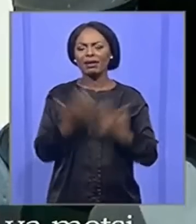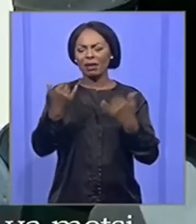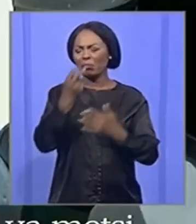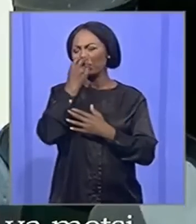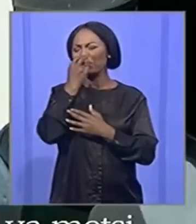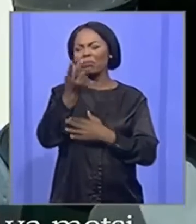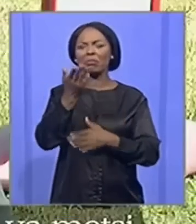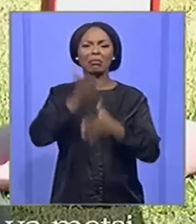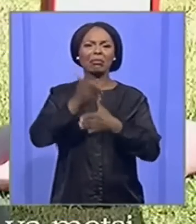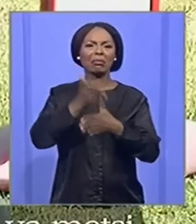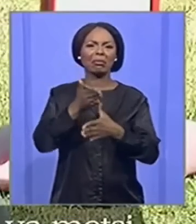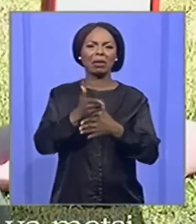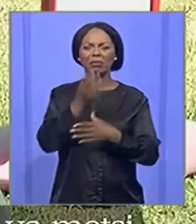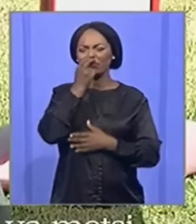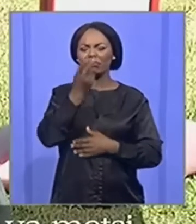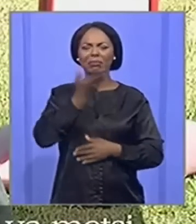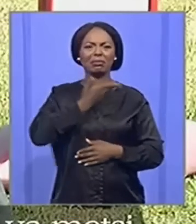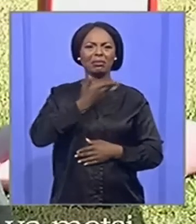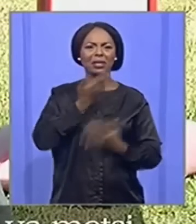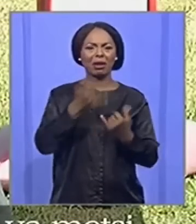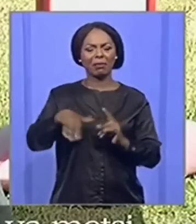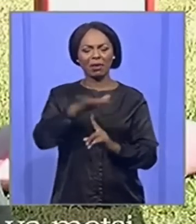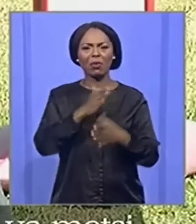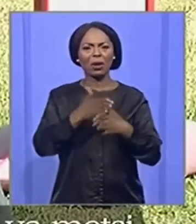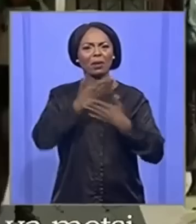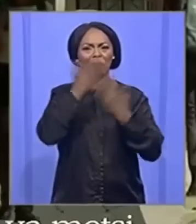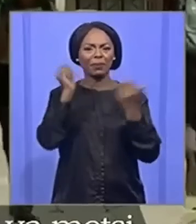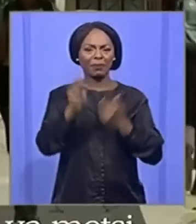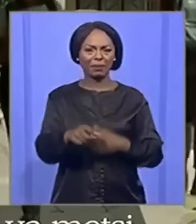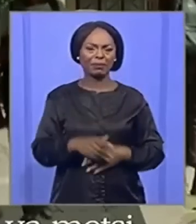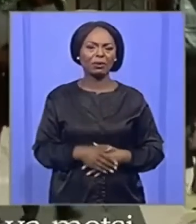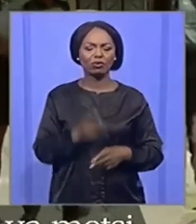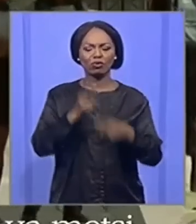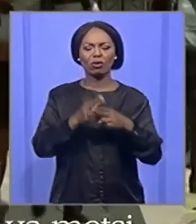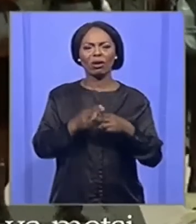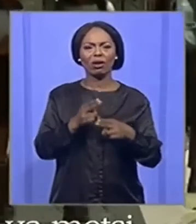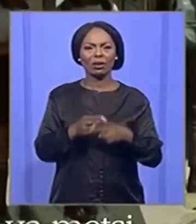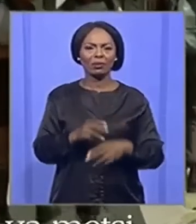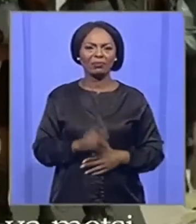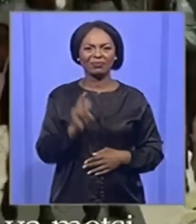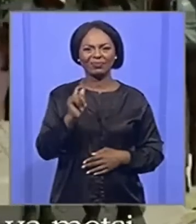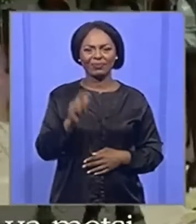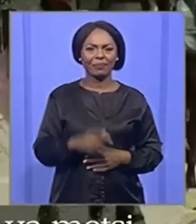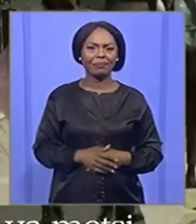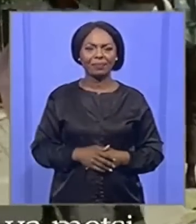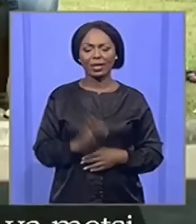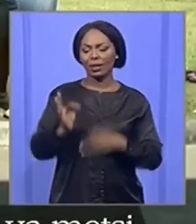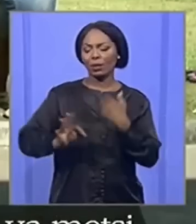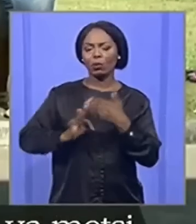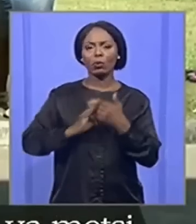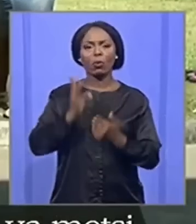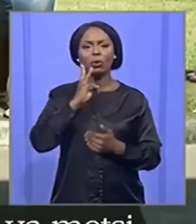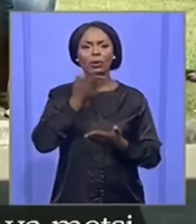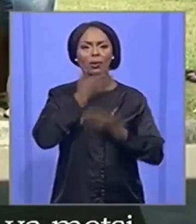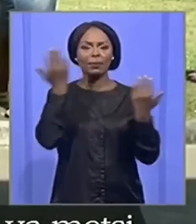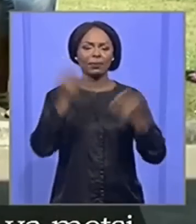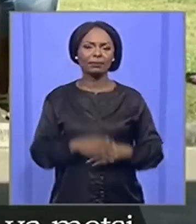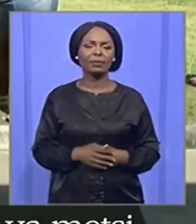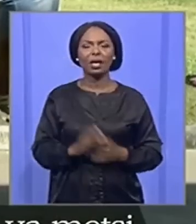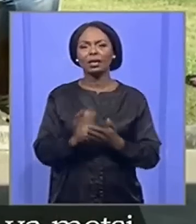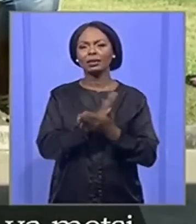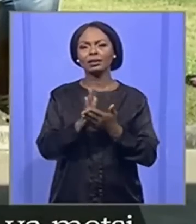di a blocka. Whatever itsahala mono e affecta hona as a community as a whole. Like it's been 3 weeks in which there is no metsi. Ba bang ba